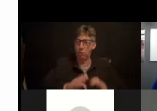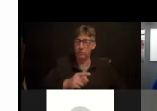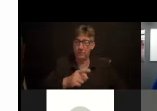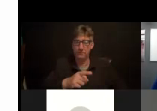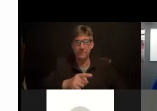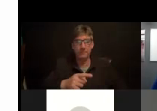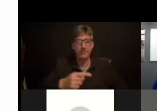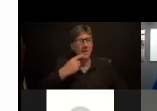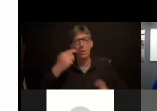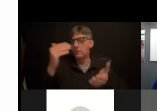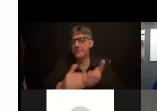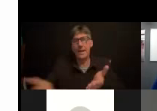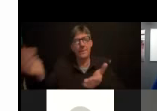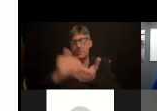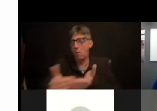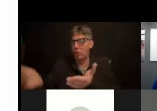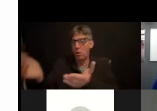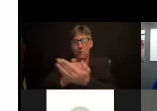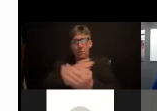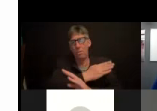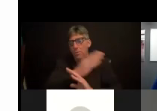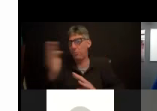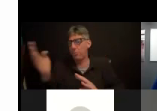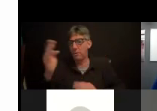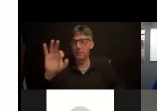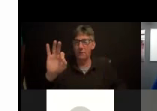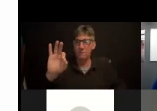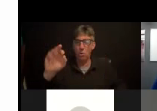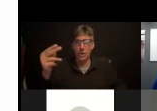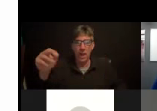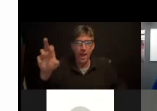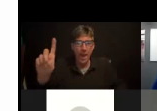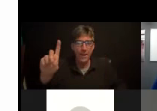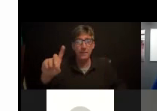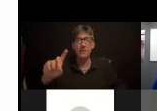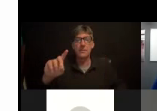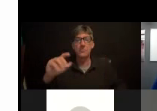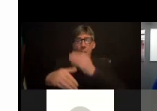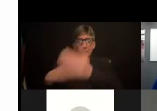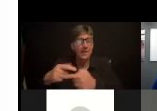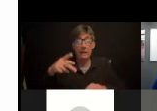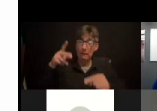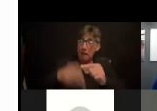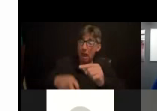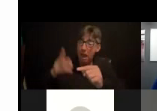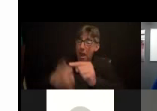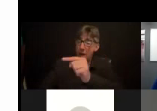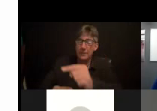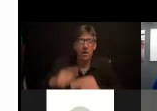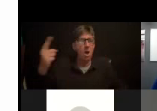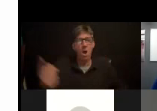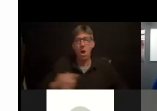think, repeatedly through the Forging Ahead process, that the MBTA never wants to cut service. Reducing service is always the option of the last